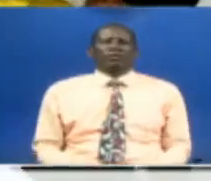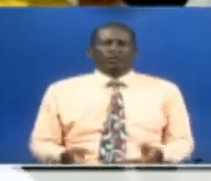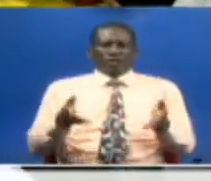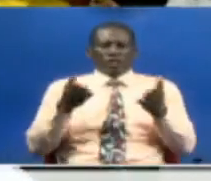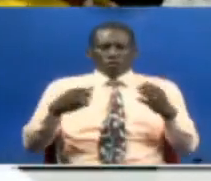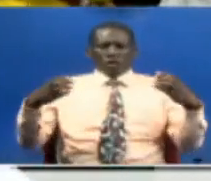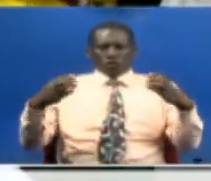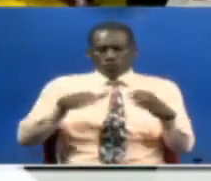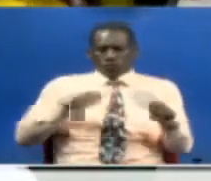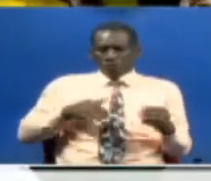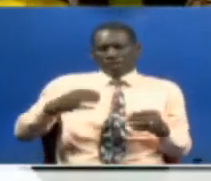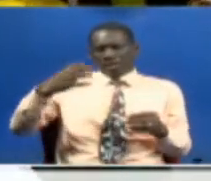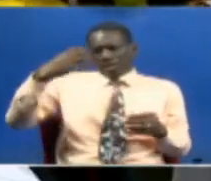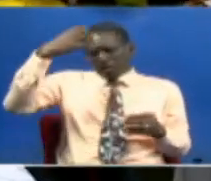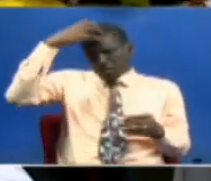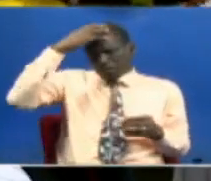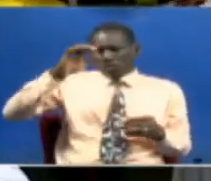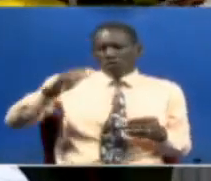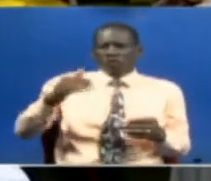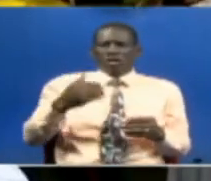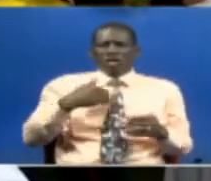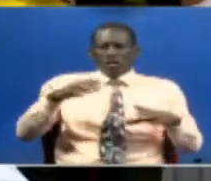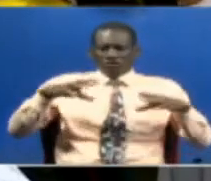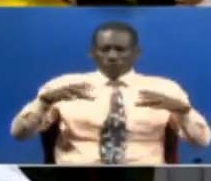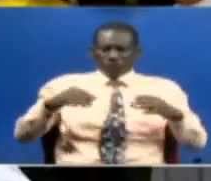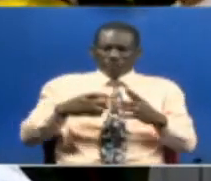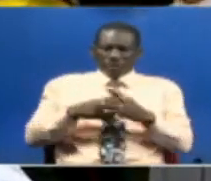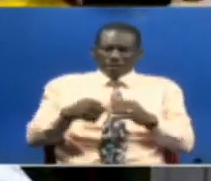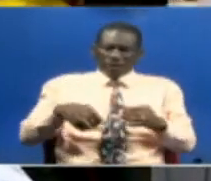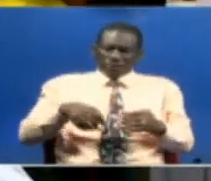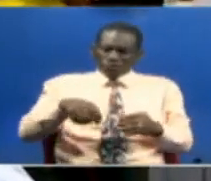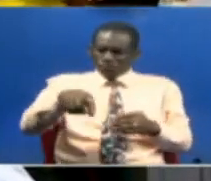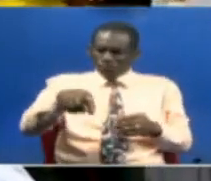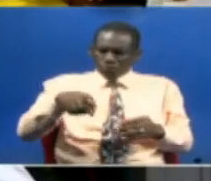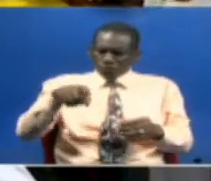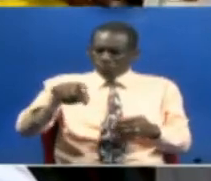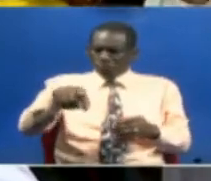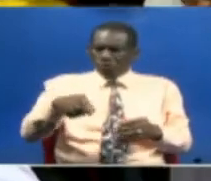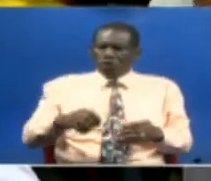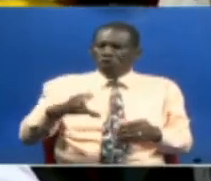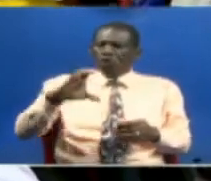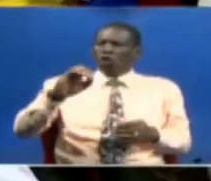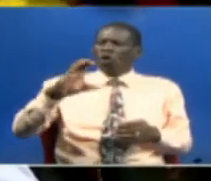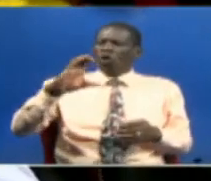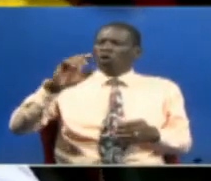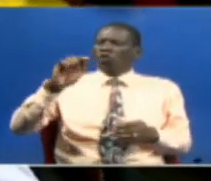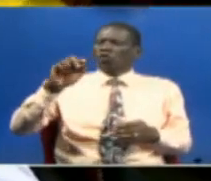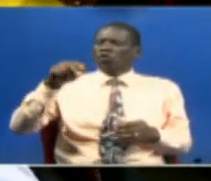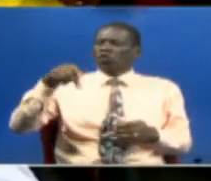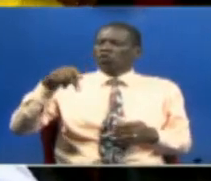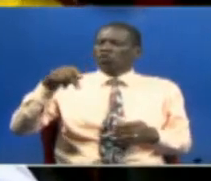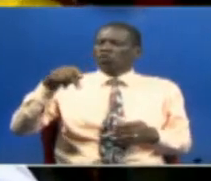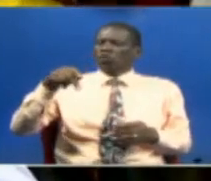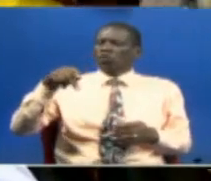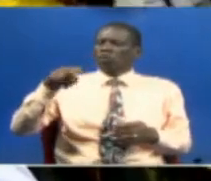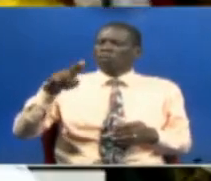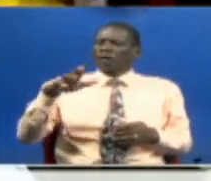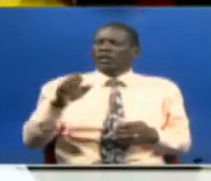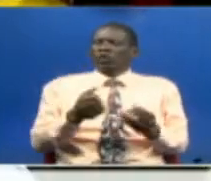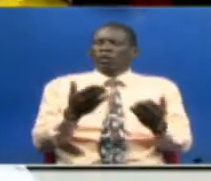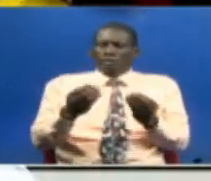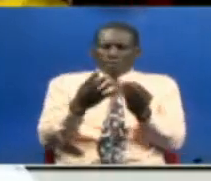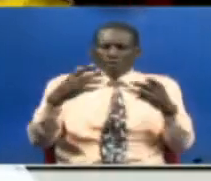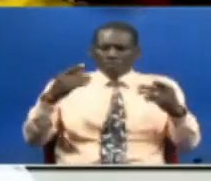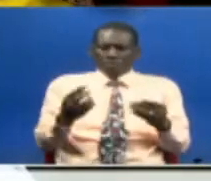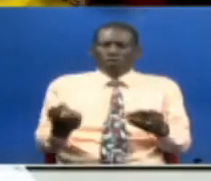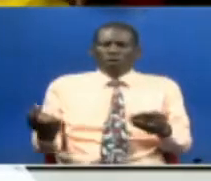A group of women in Lamu County has embraced octopus fishing as a source of livelihood, which has attracted hundreds of locals. They have